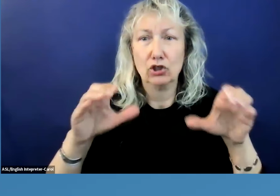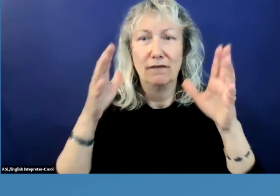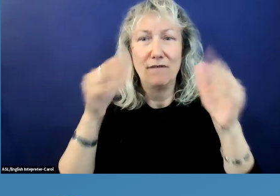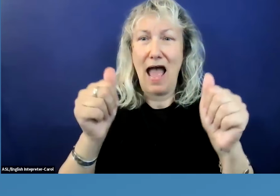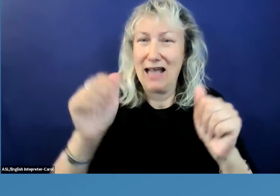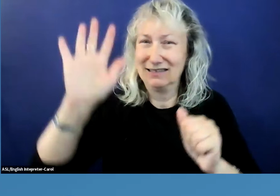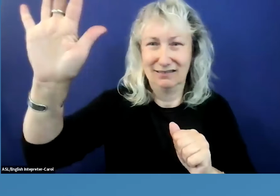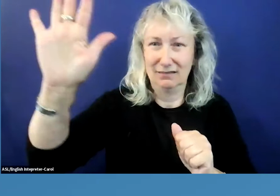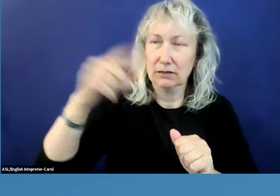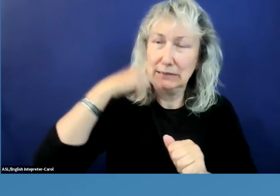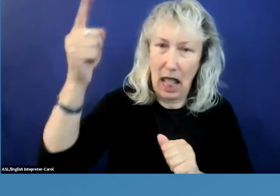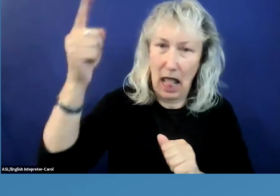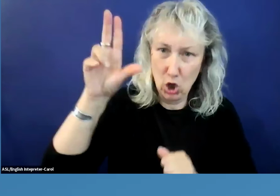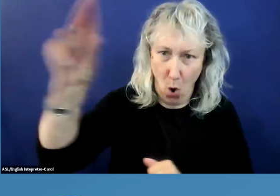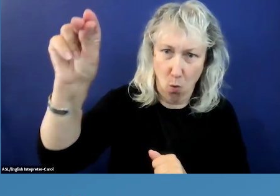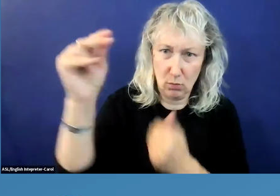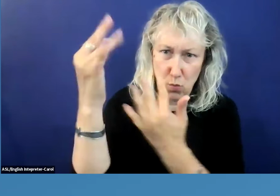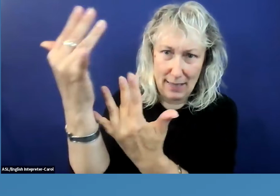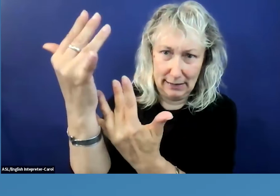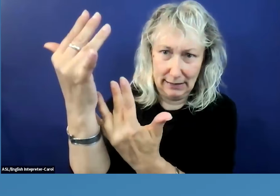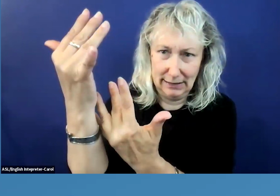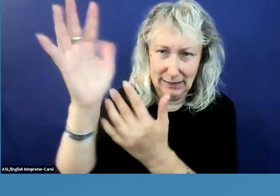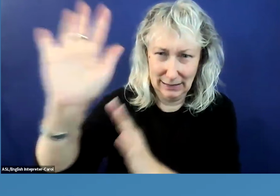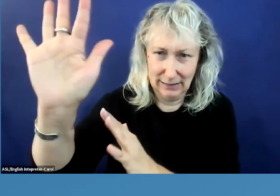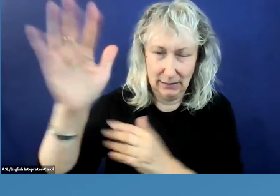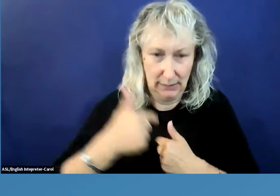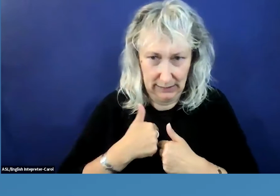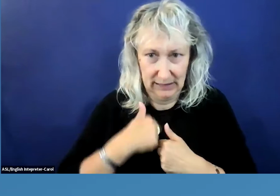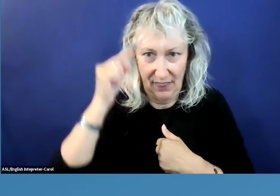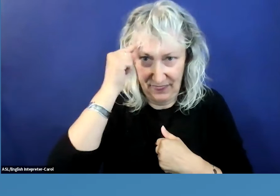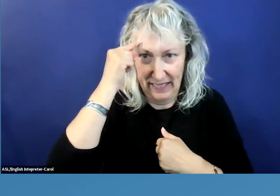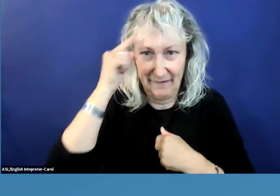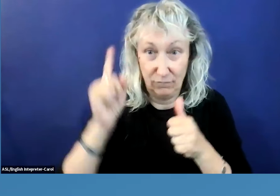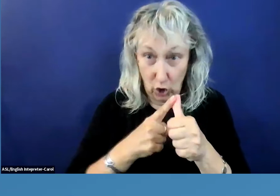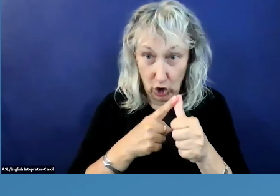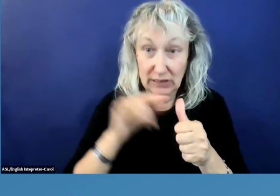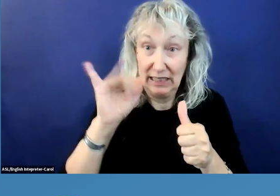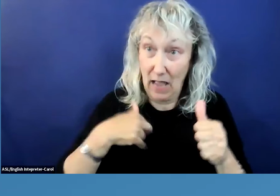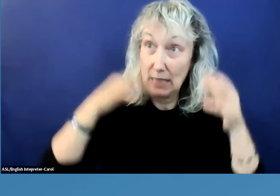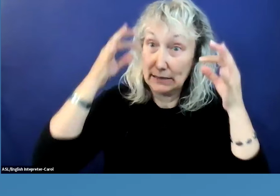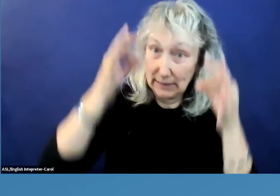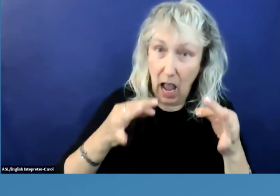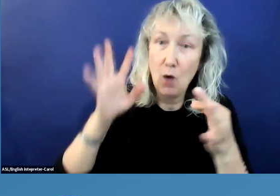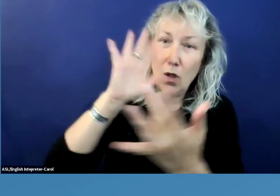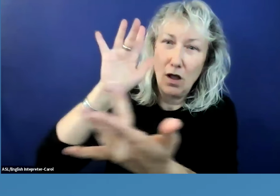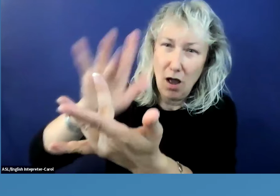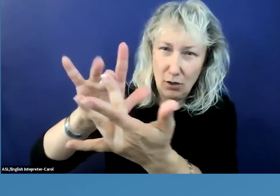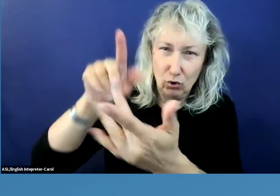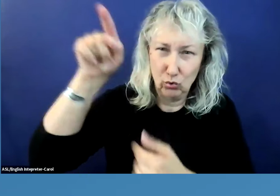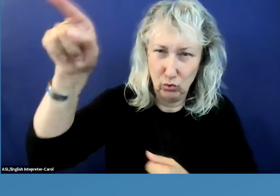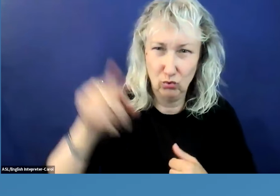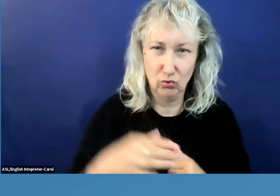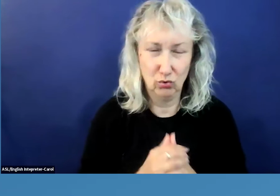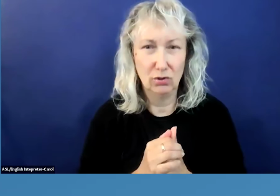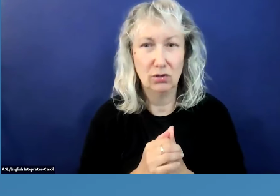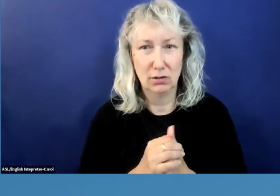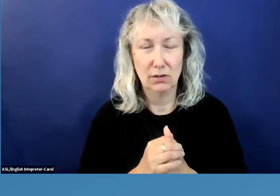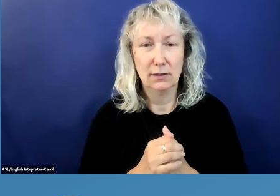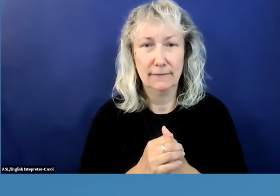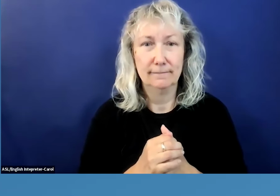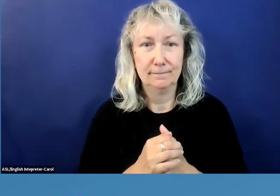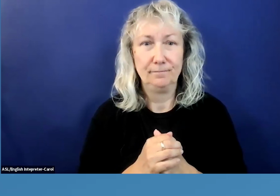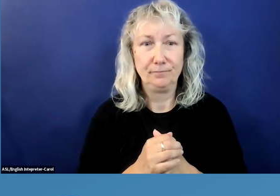think emotionally, you're more likely to make irrational decisions.